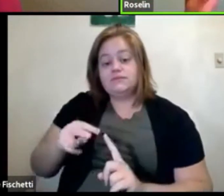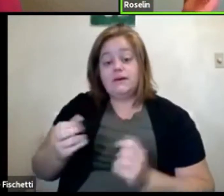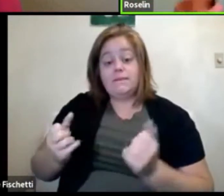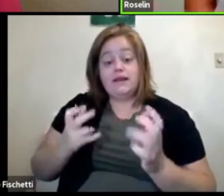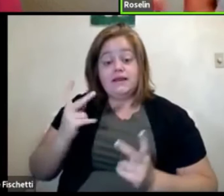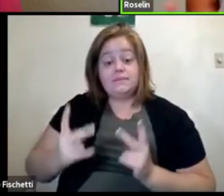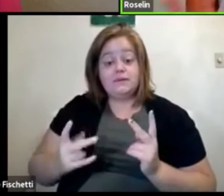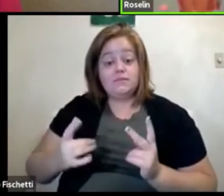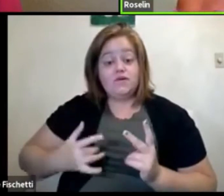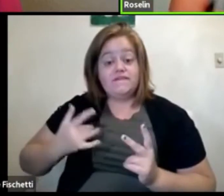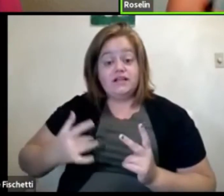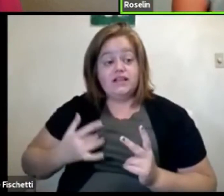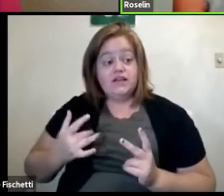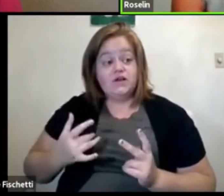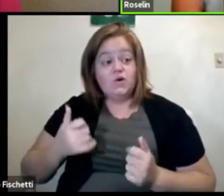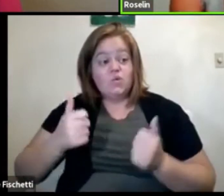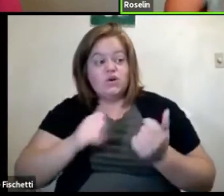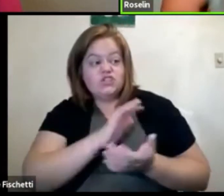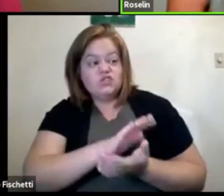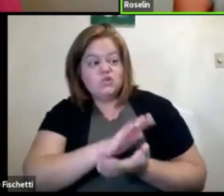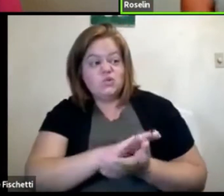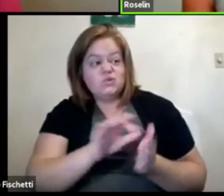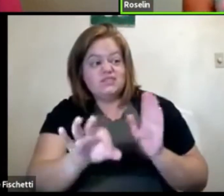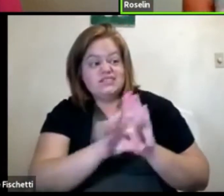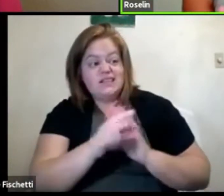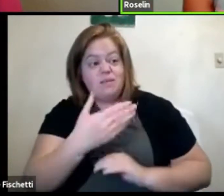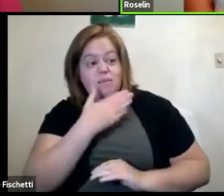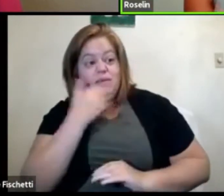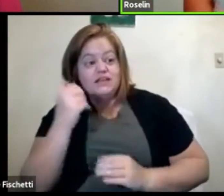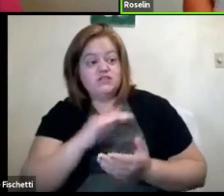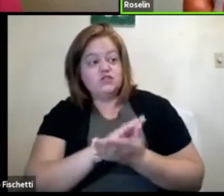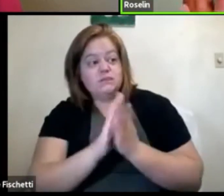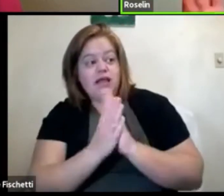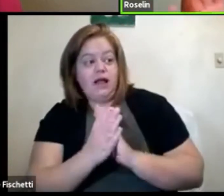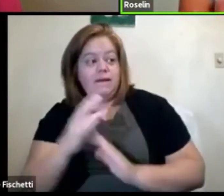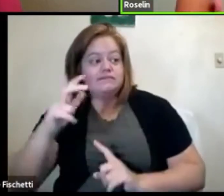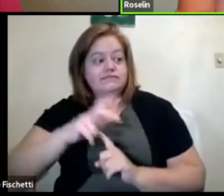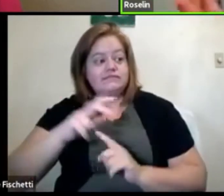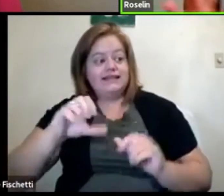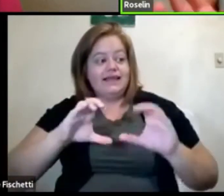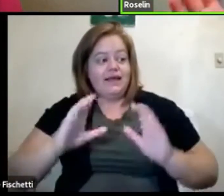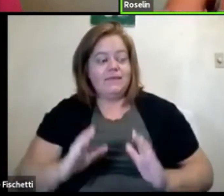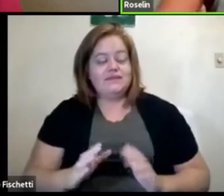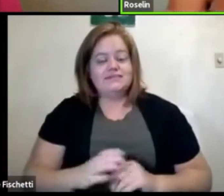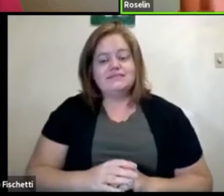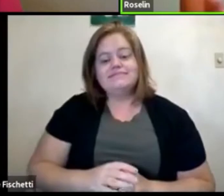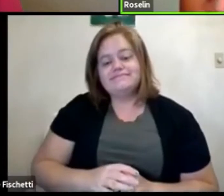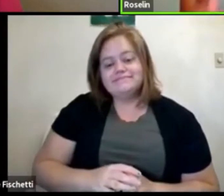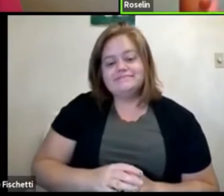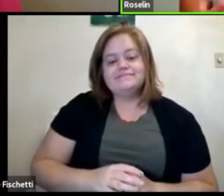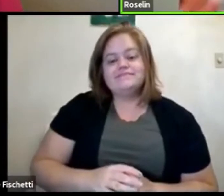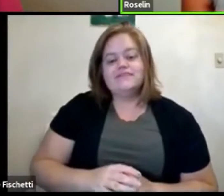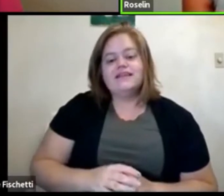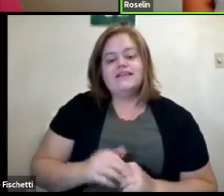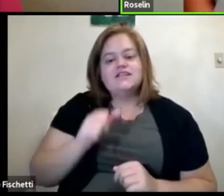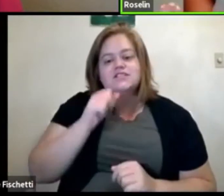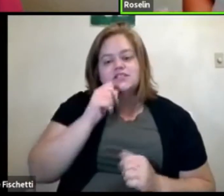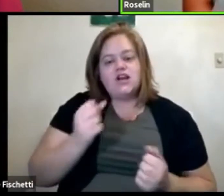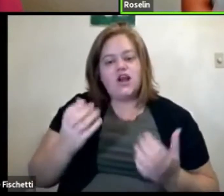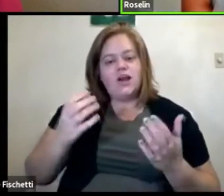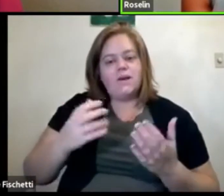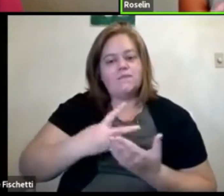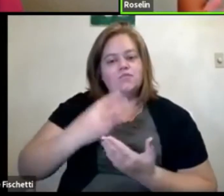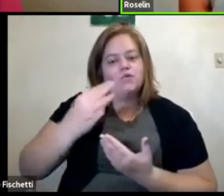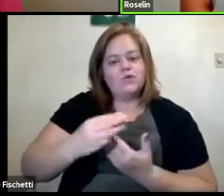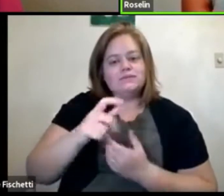oh, which school do I go to, right, to become one, right? So there's very few like programs that actually teach